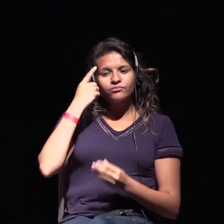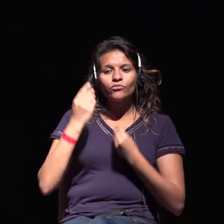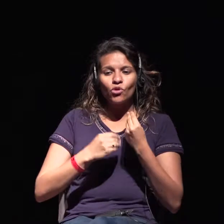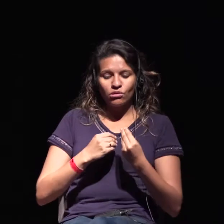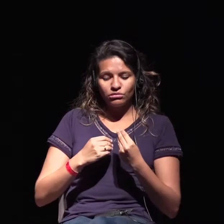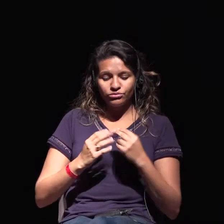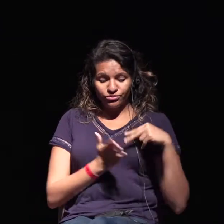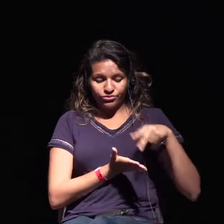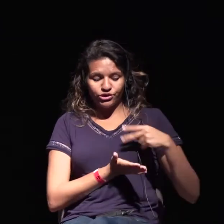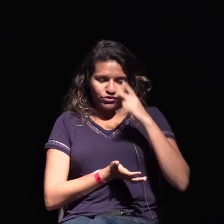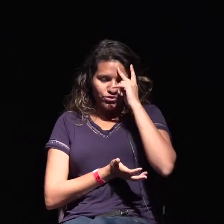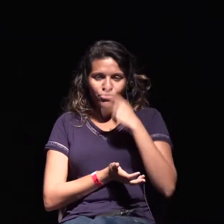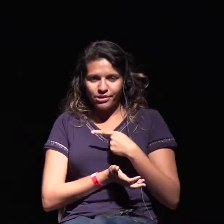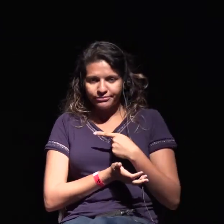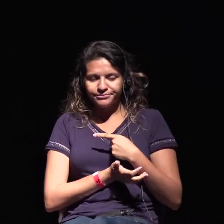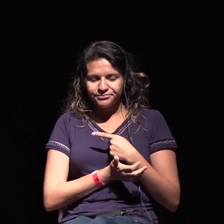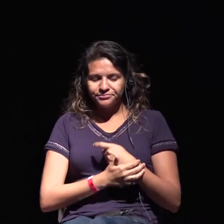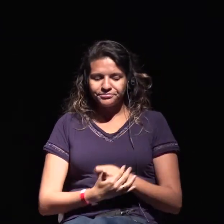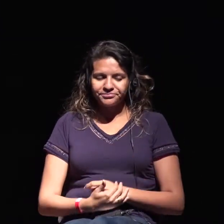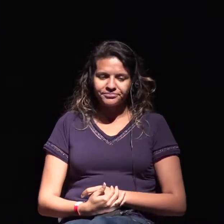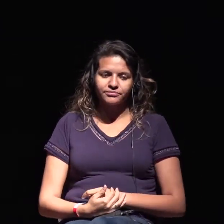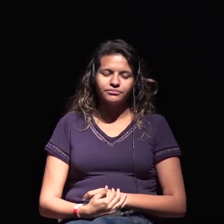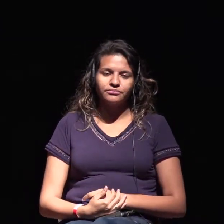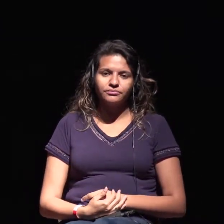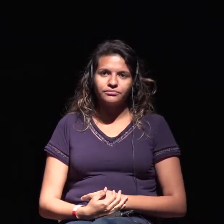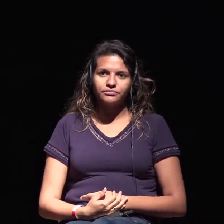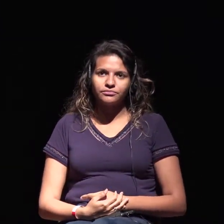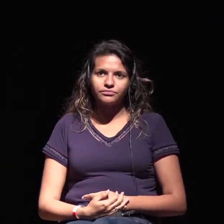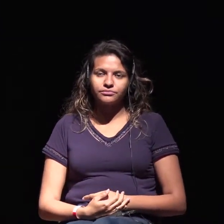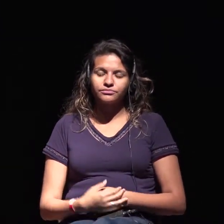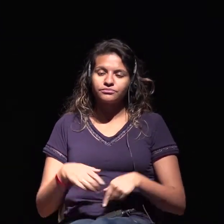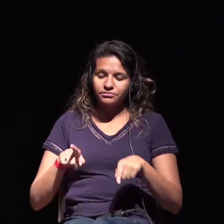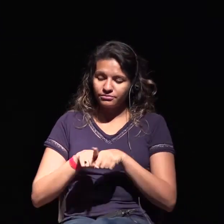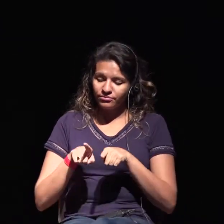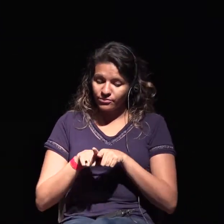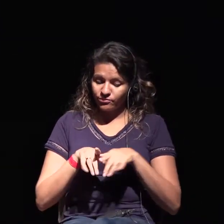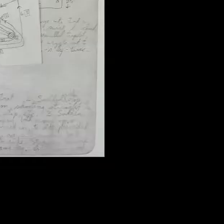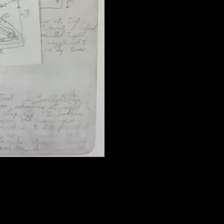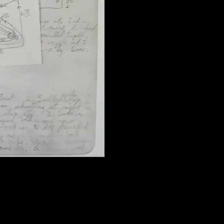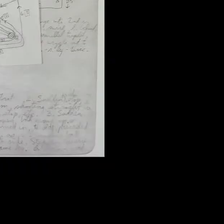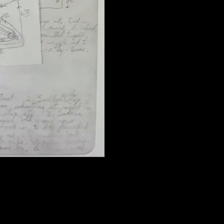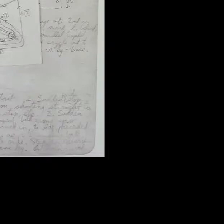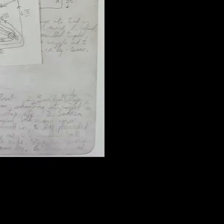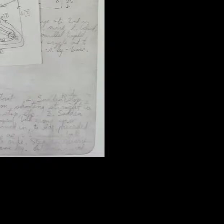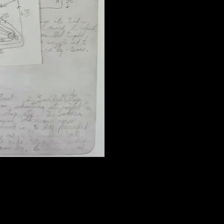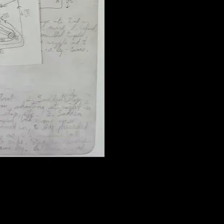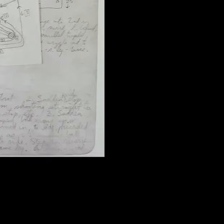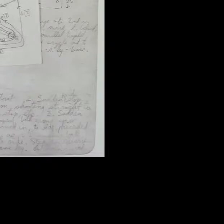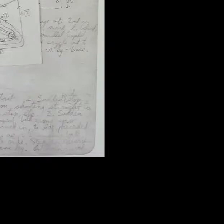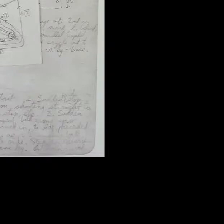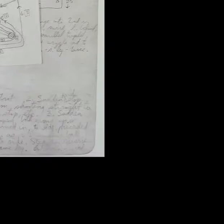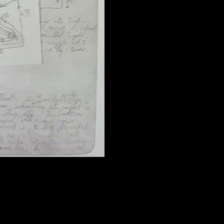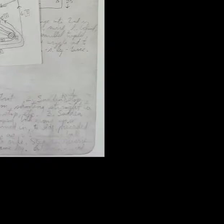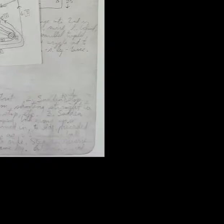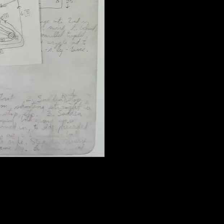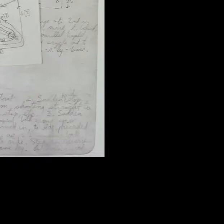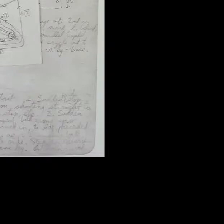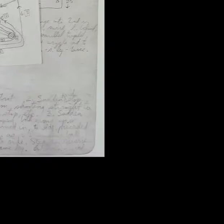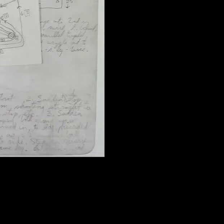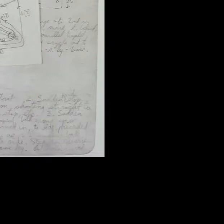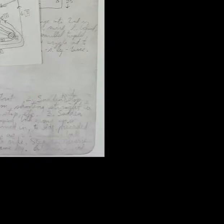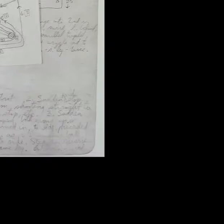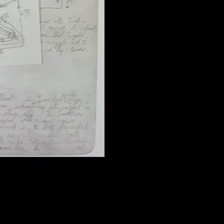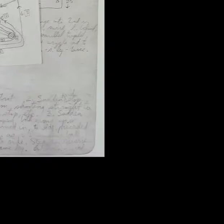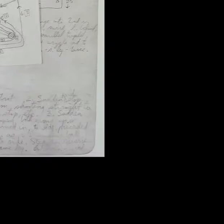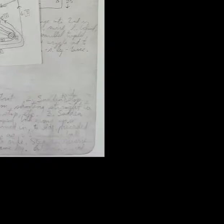Raynor's exploration of ordinary movements reached a kind of apex with her 1963 dance, We Shall Run, first performed in the gym